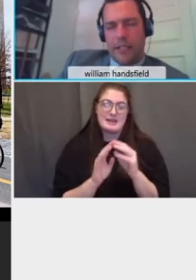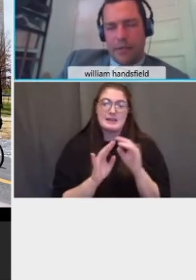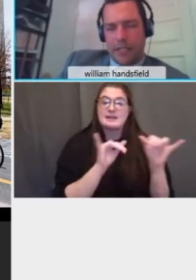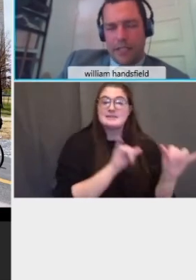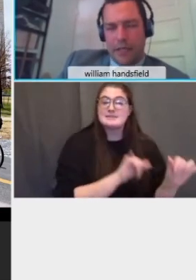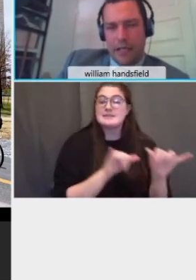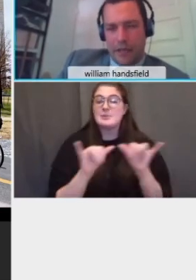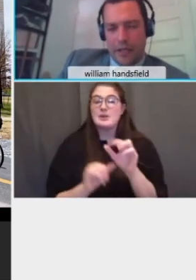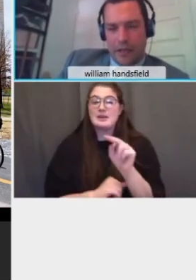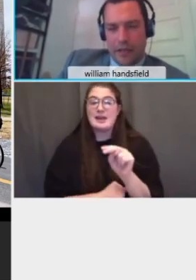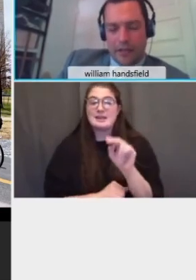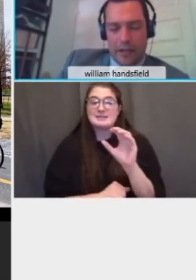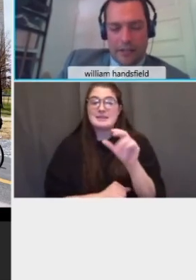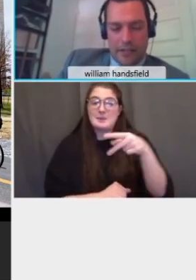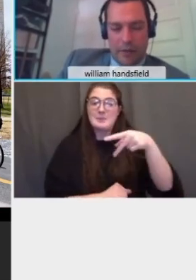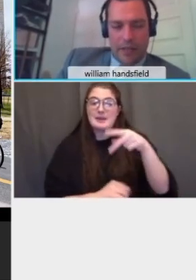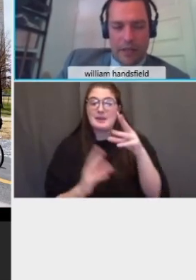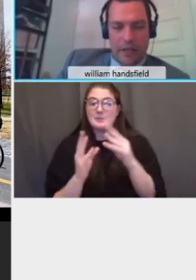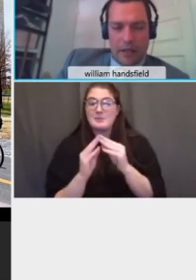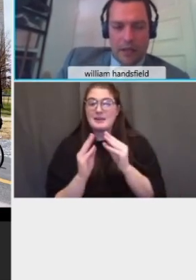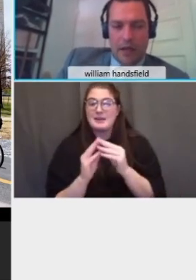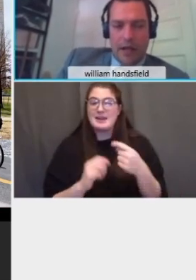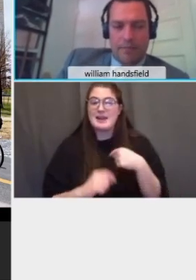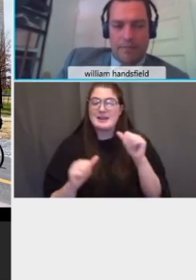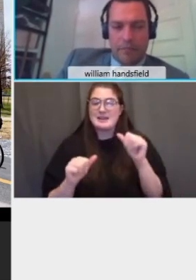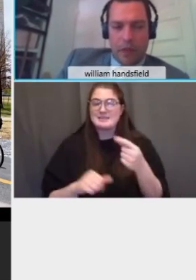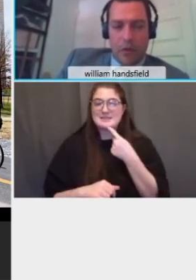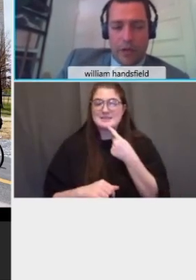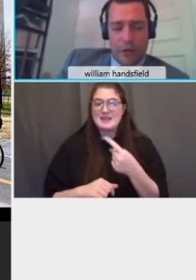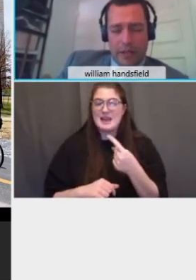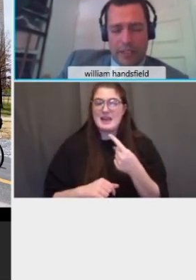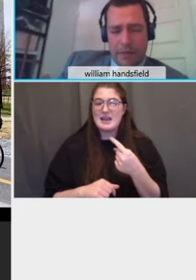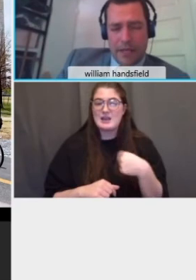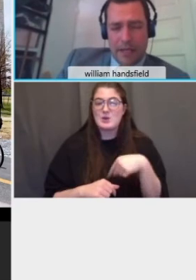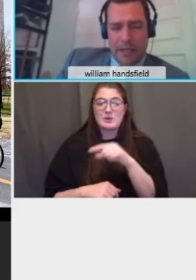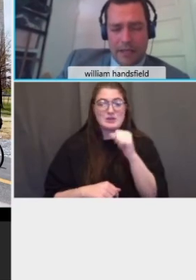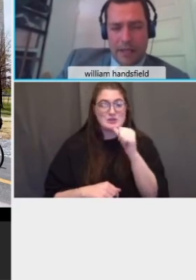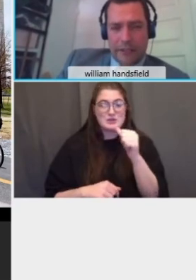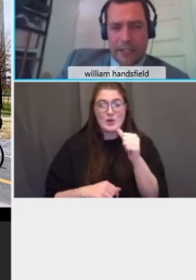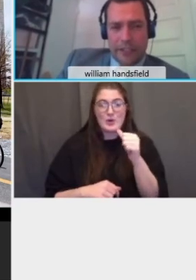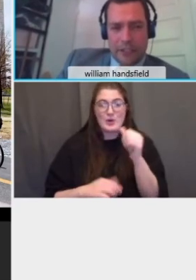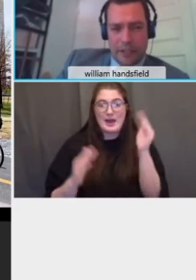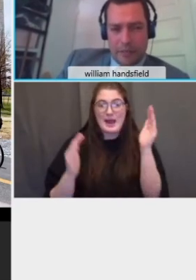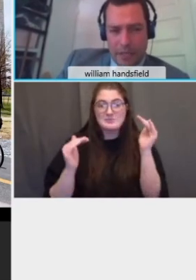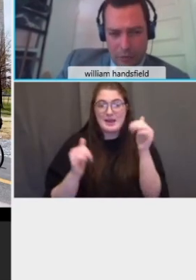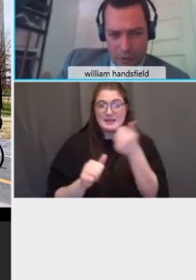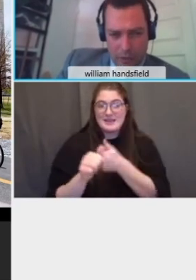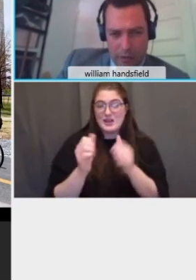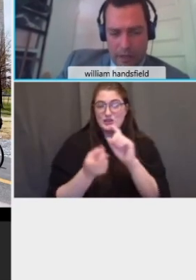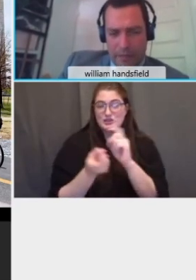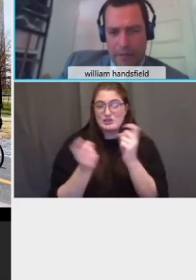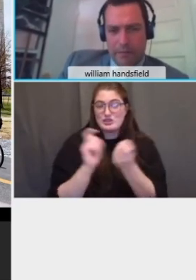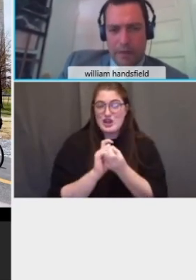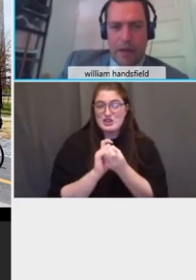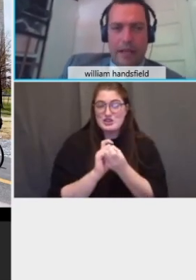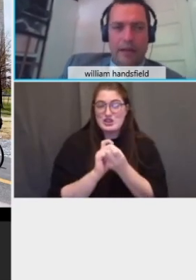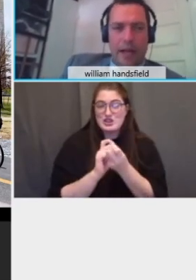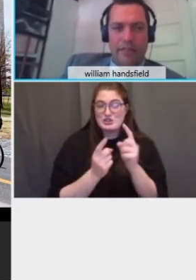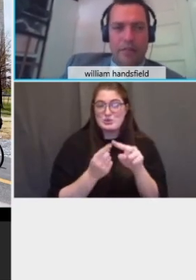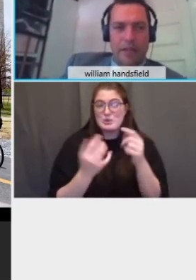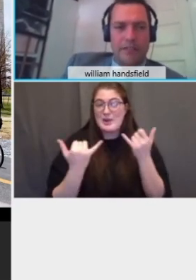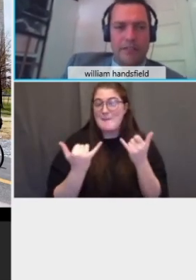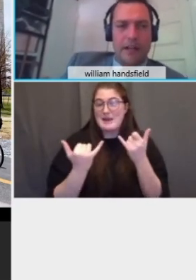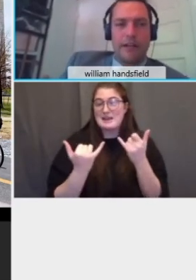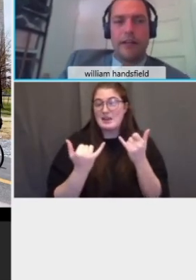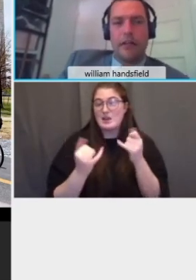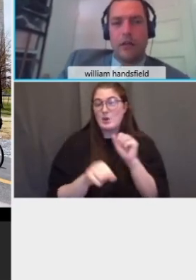Similarly, with the NCPC meeting, I think I could say we don't anticipate any changes to the immediate work. They might